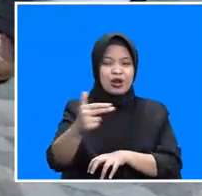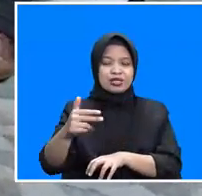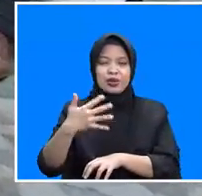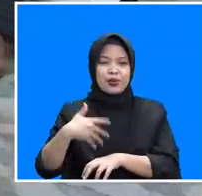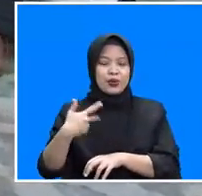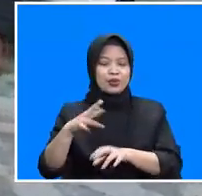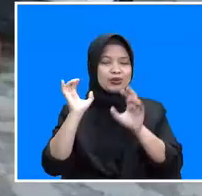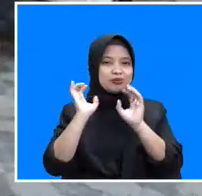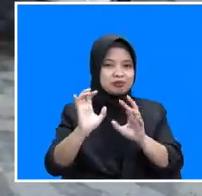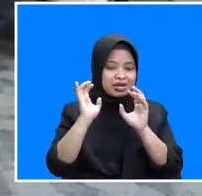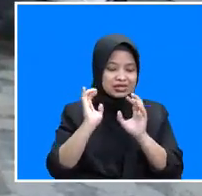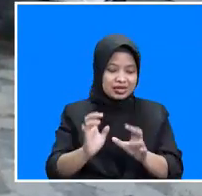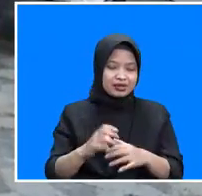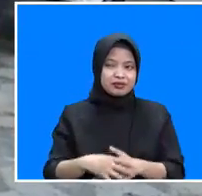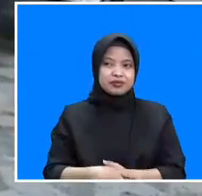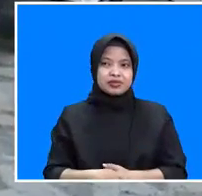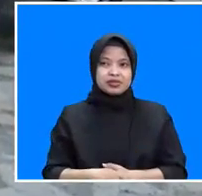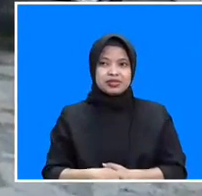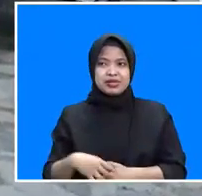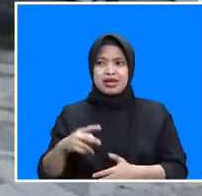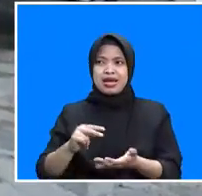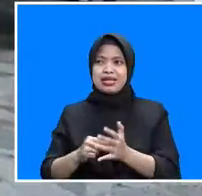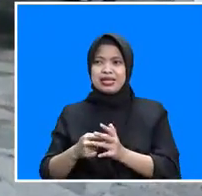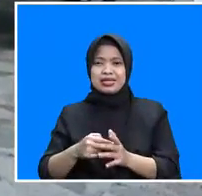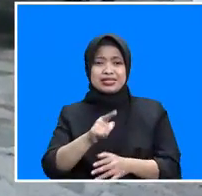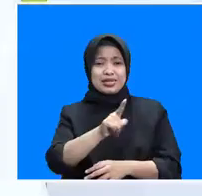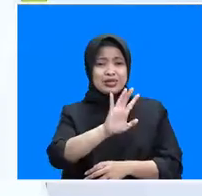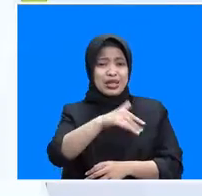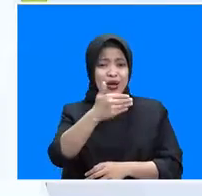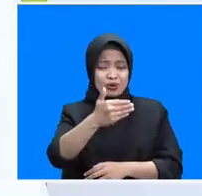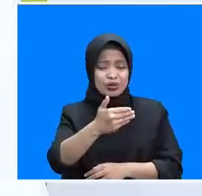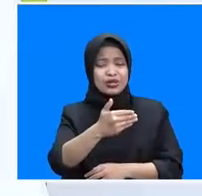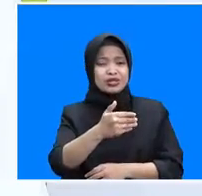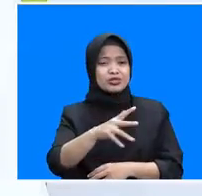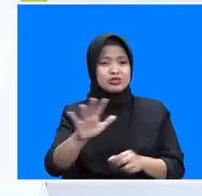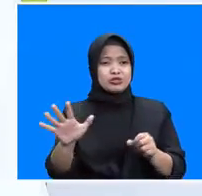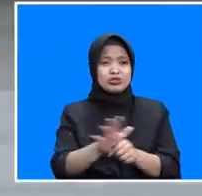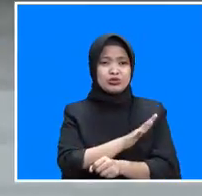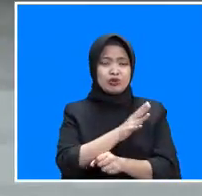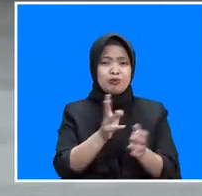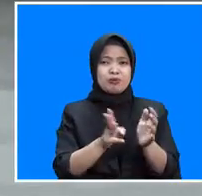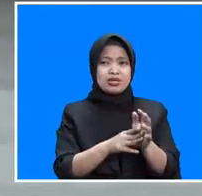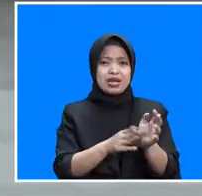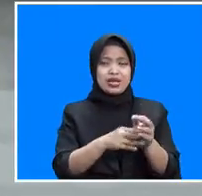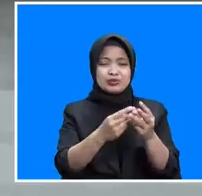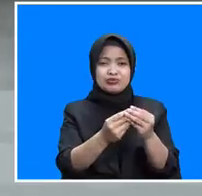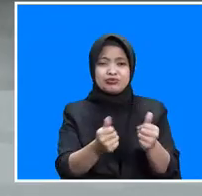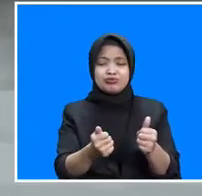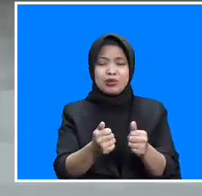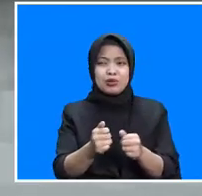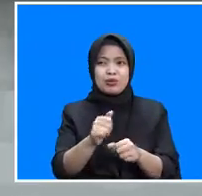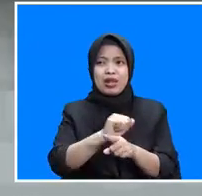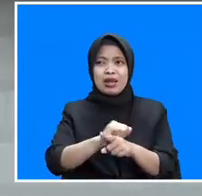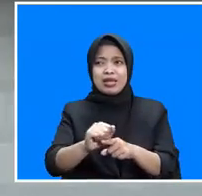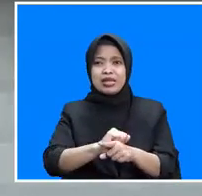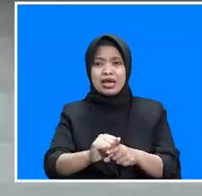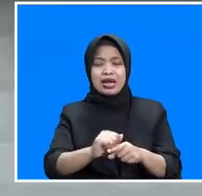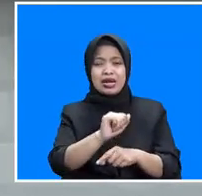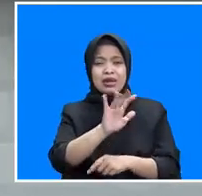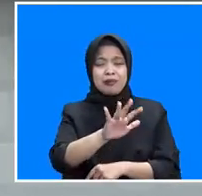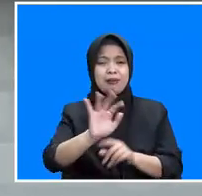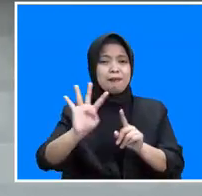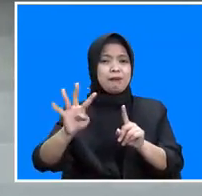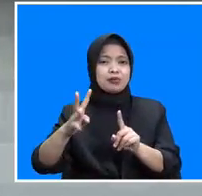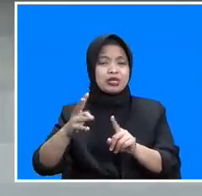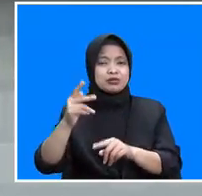day, 1 year is not enough because we only have 365. Yeah. That is unique of our education governance, but it